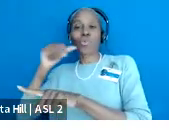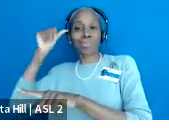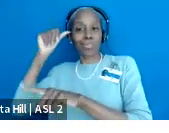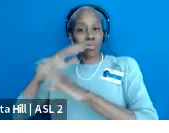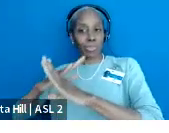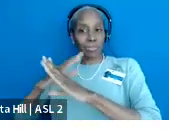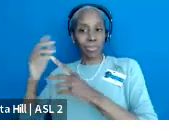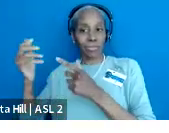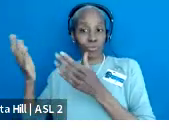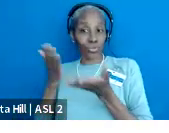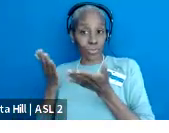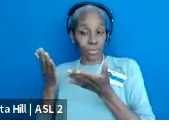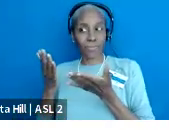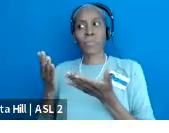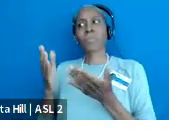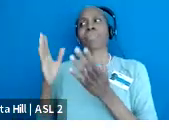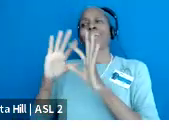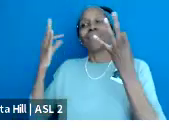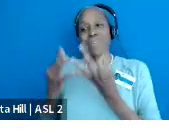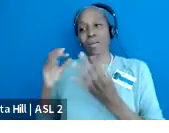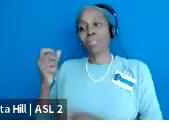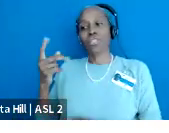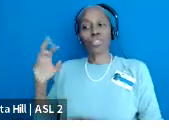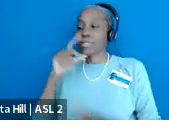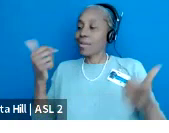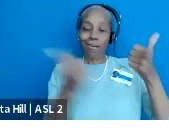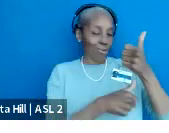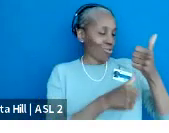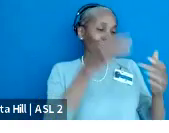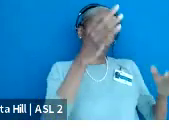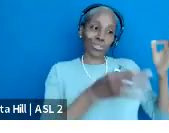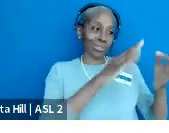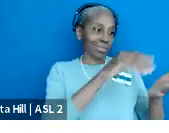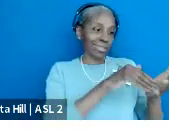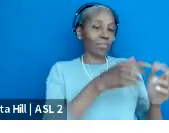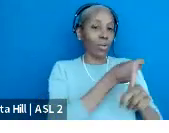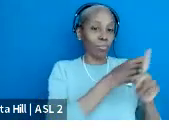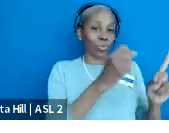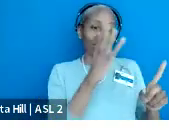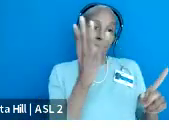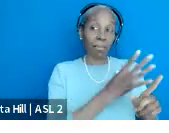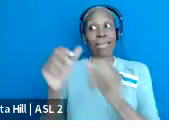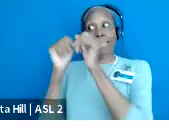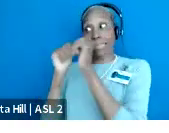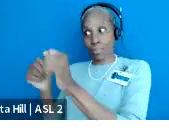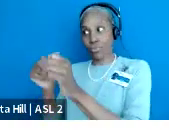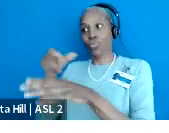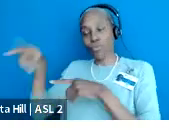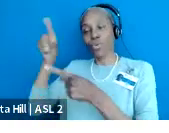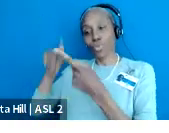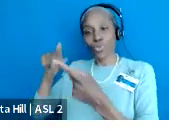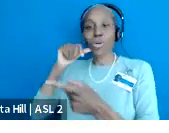Protective Services. Family shelters are not under the Justice Center. Abuse and neglect should be continue to be referred to the